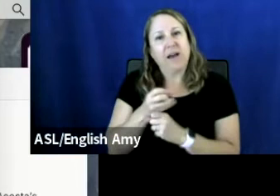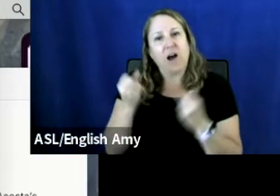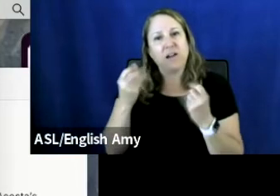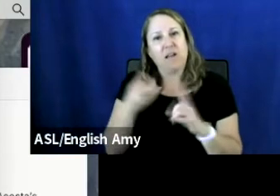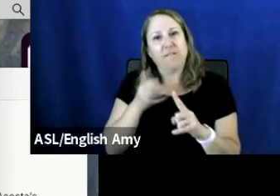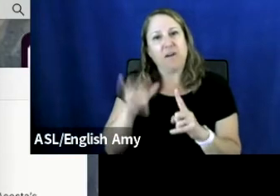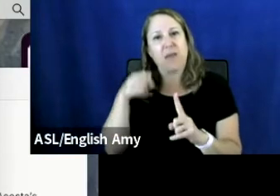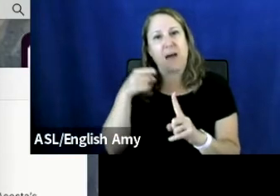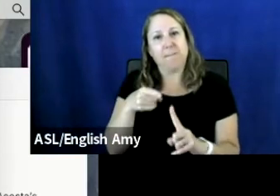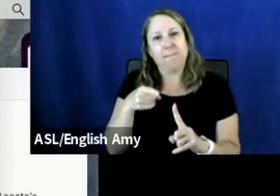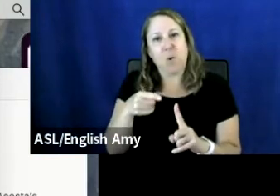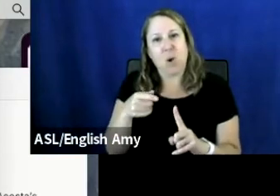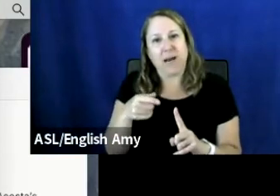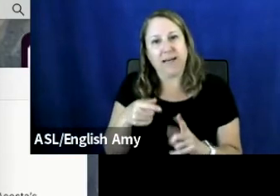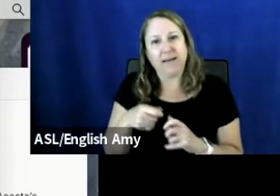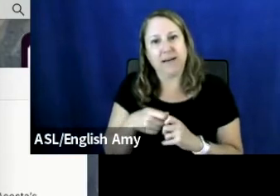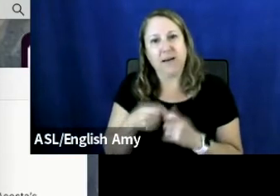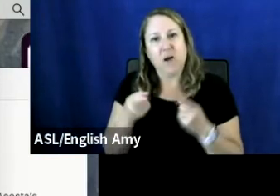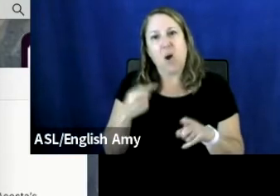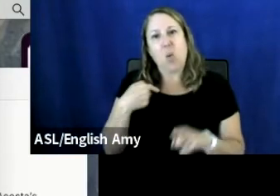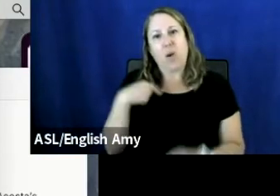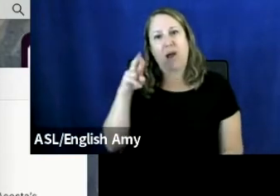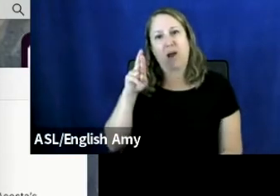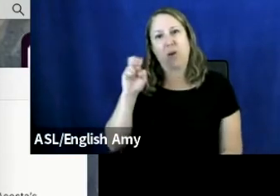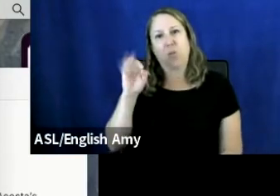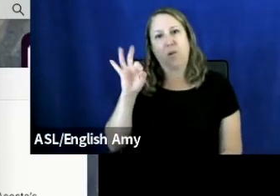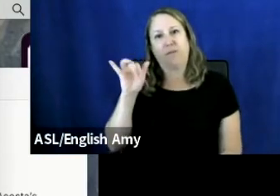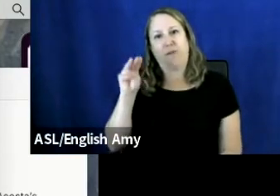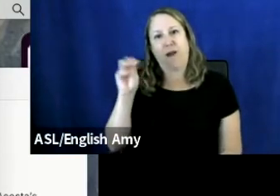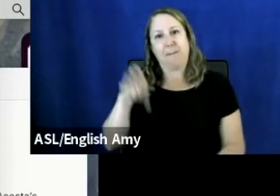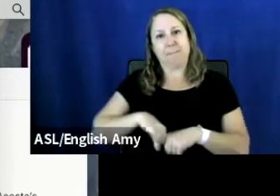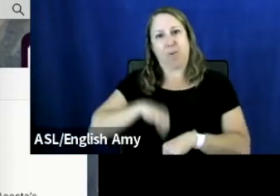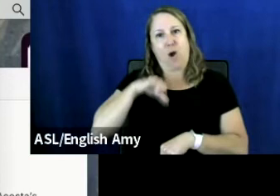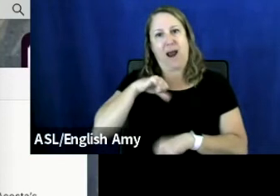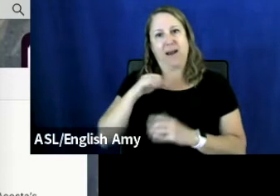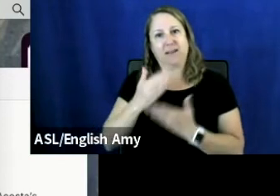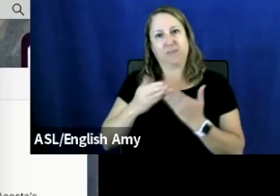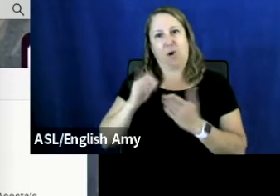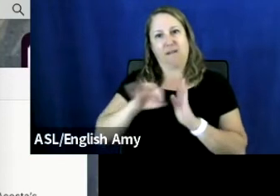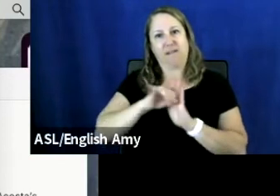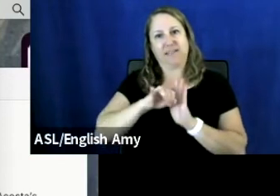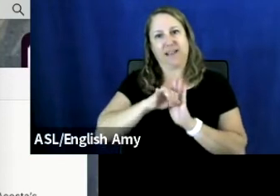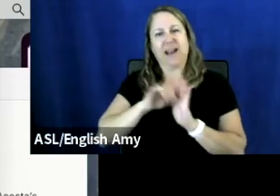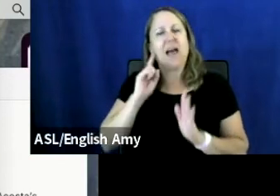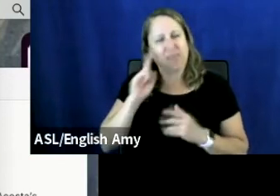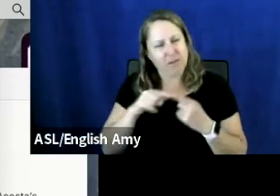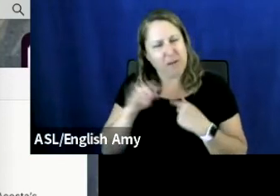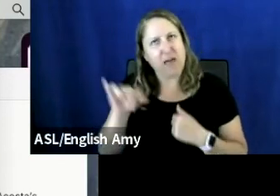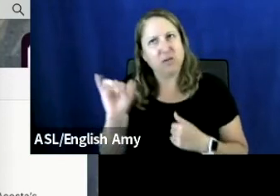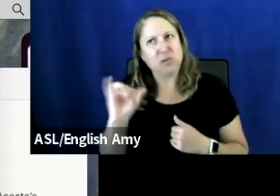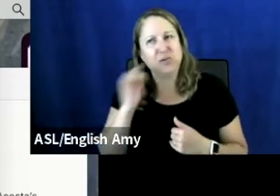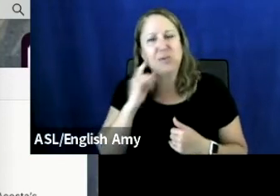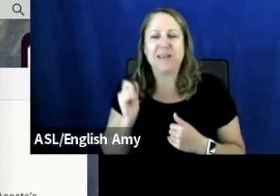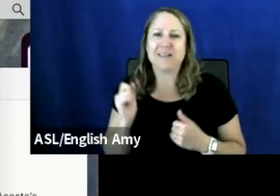so talking about when I like reframe pride in as part of the identity, I did think about that too, because like part